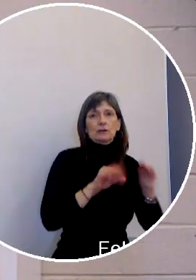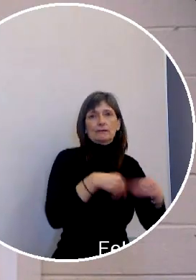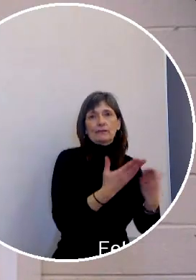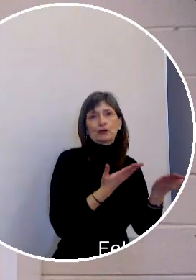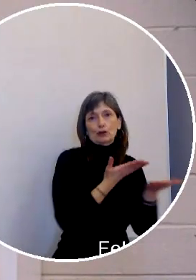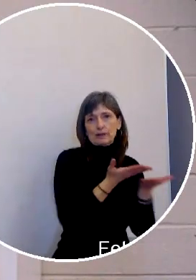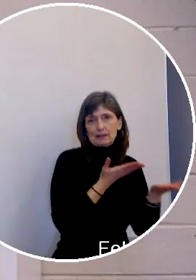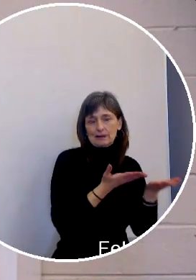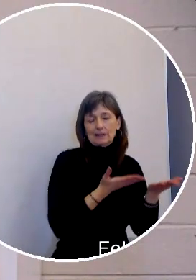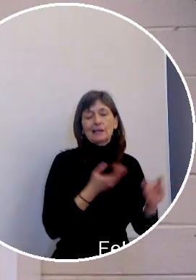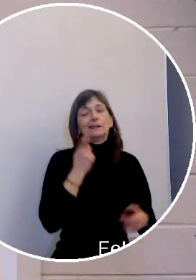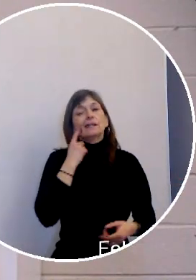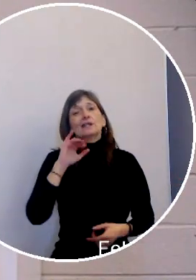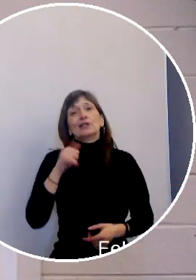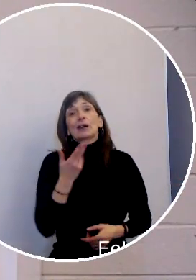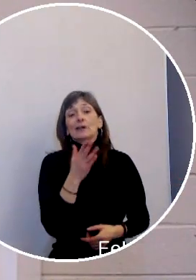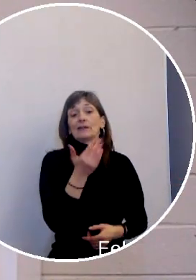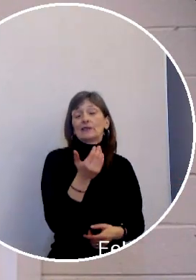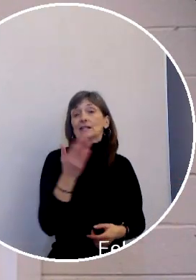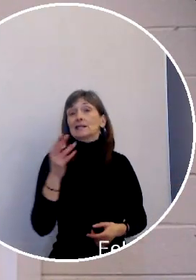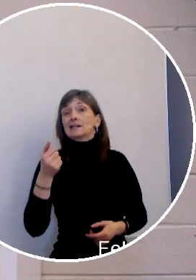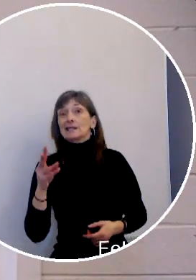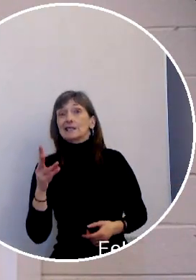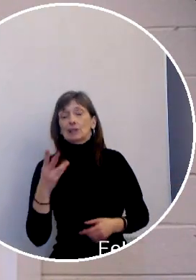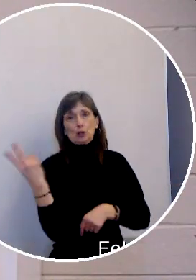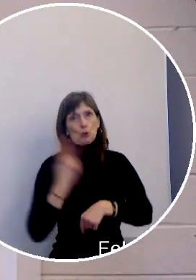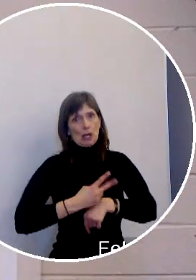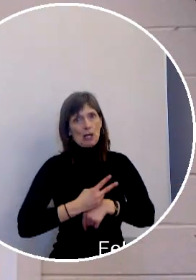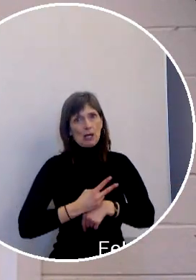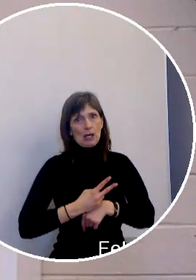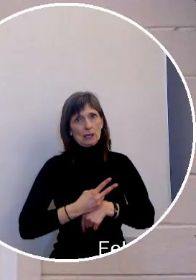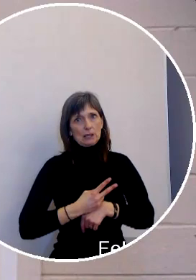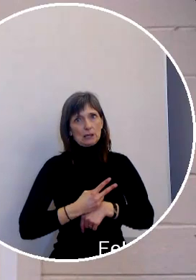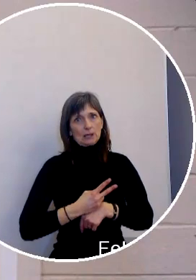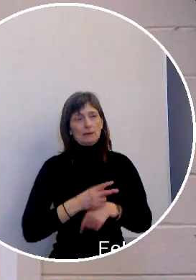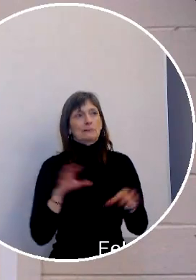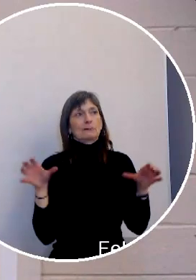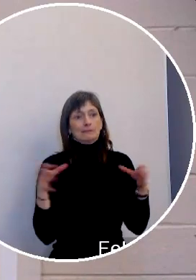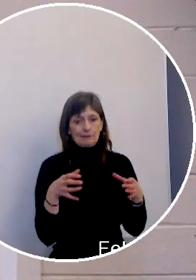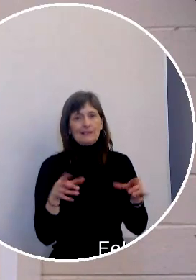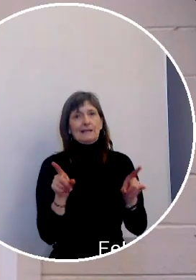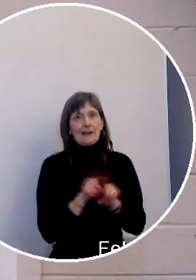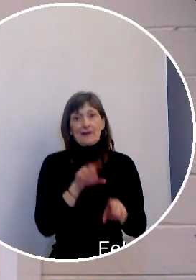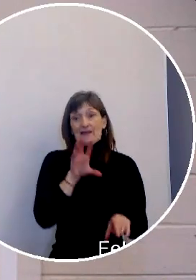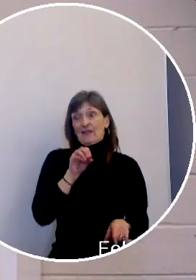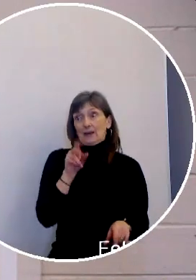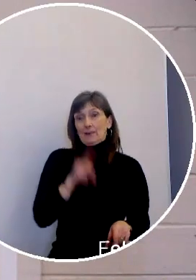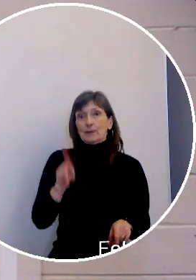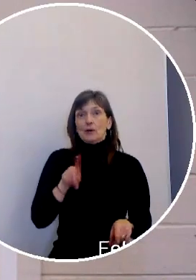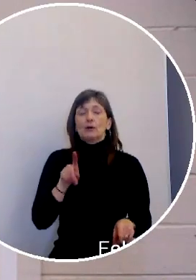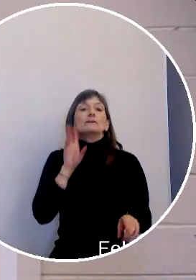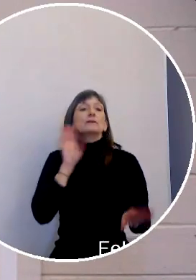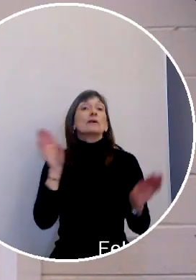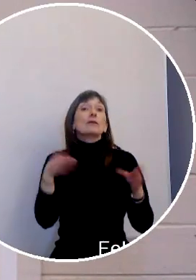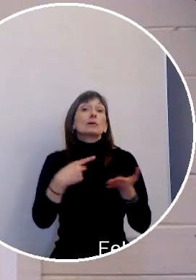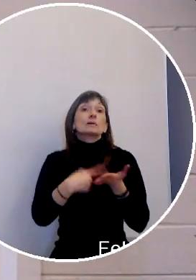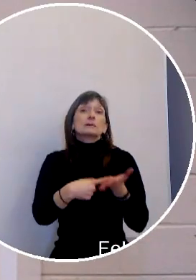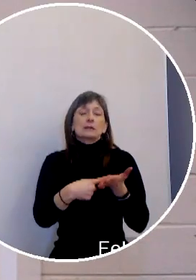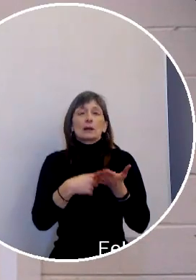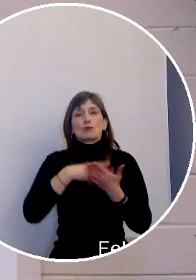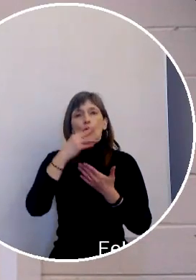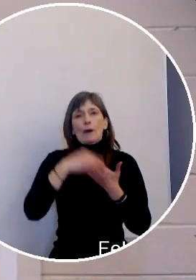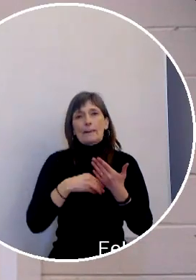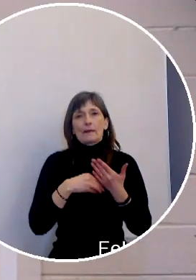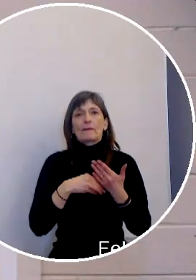most recently, January 15th and 16th, we met for 2 days with the same 50 administrators, and we focused on programming